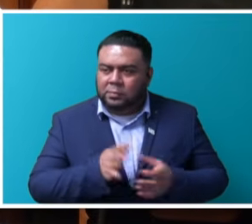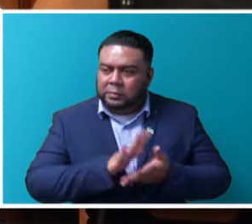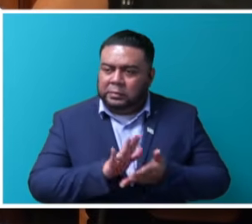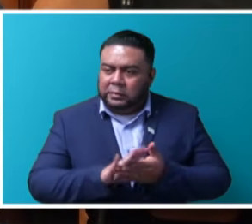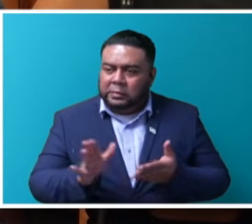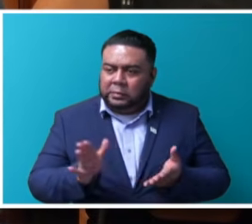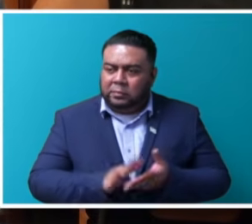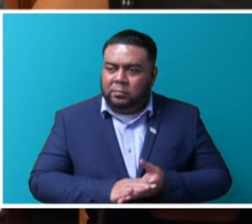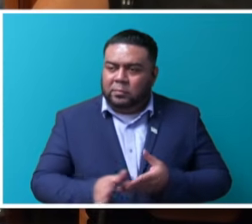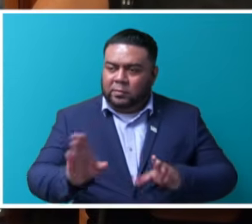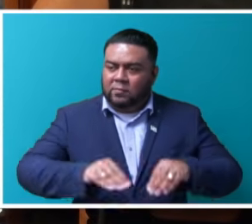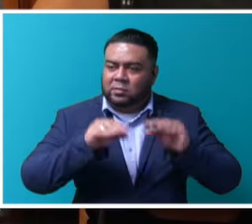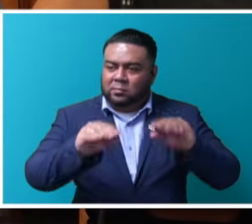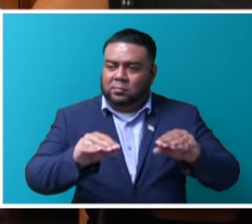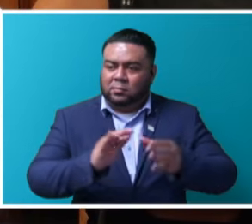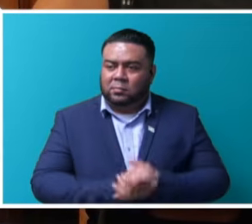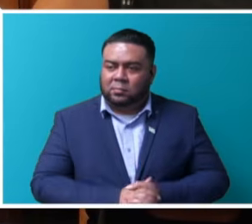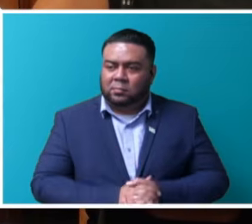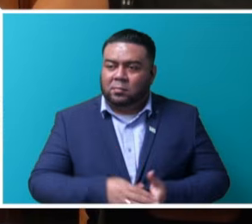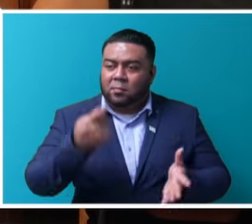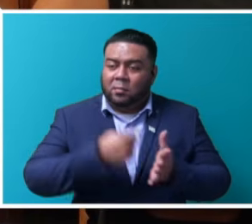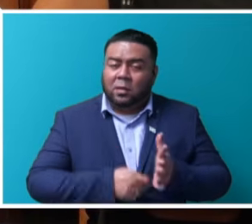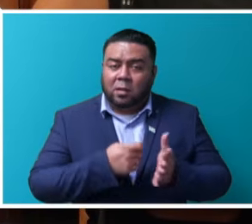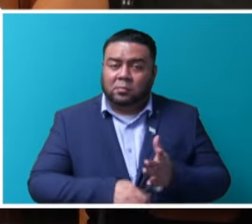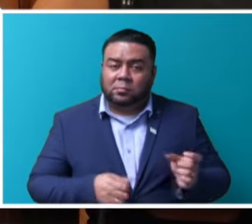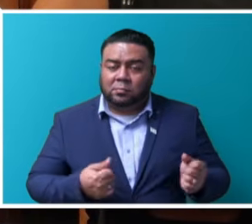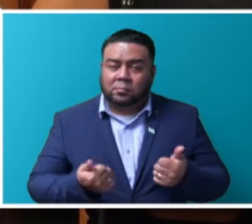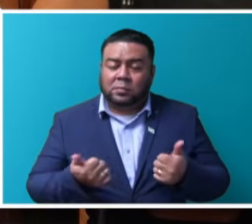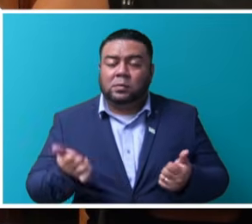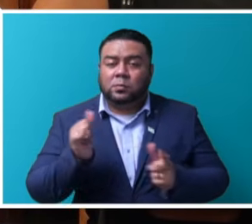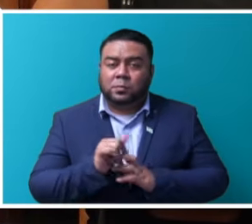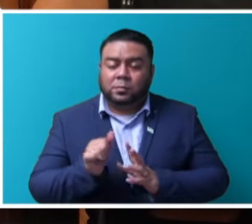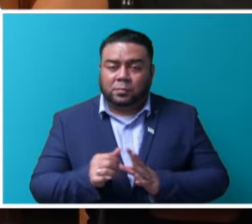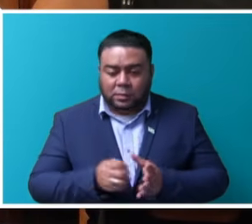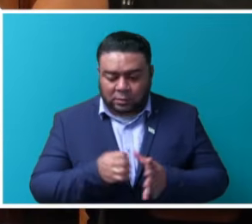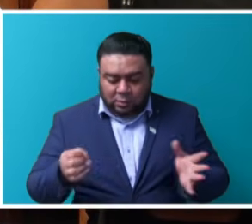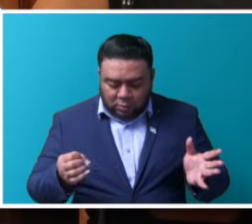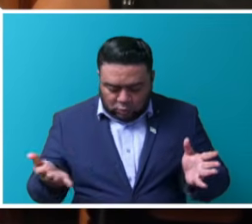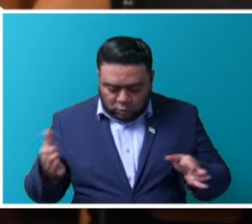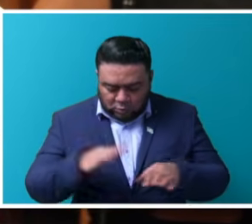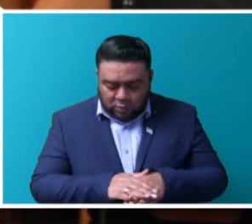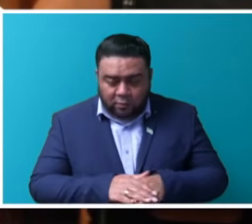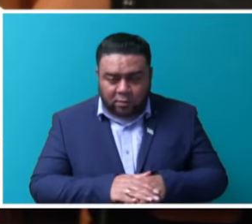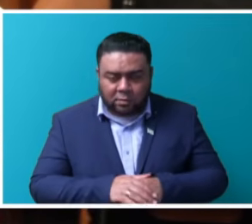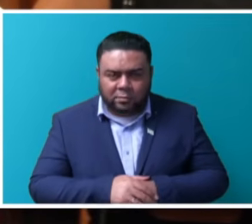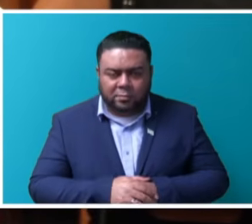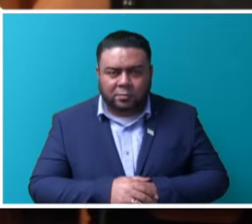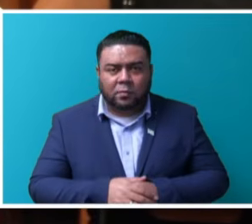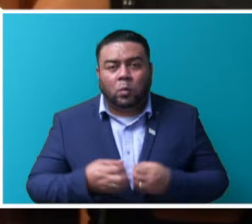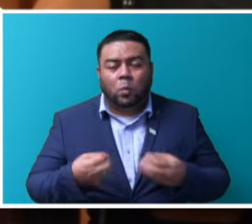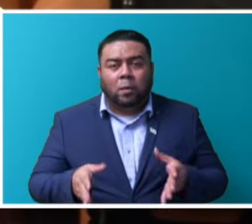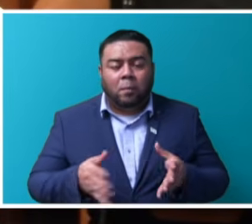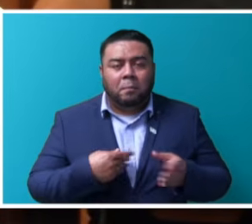adoption and investment. Tax-free region incentive is also being extended to cover the Wainandoi region for waste